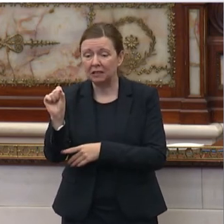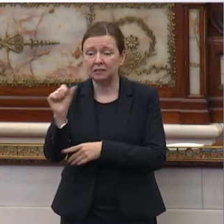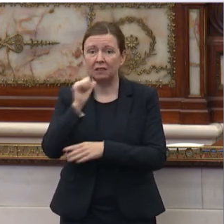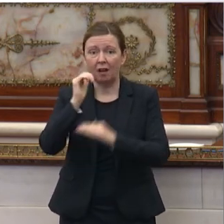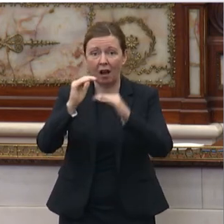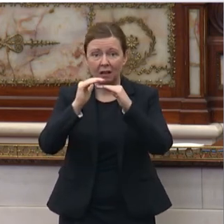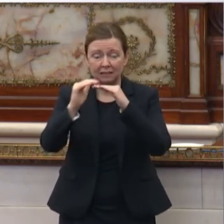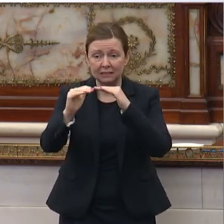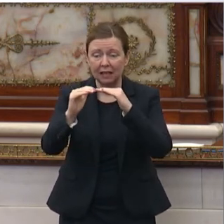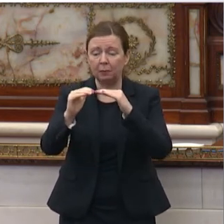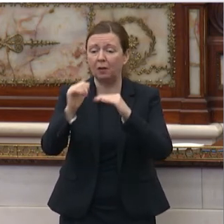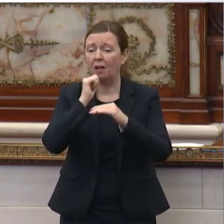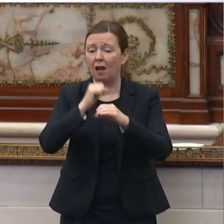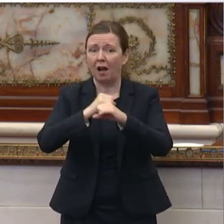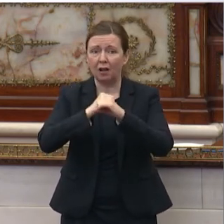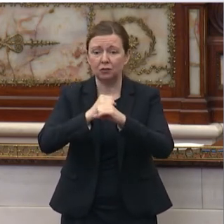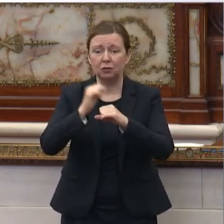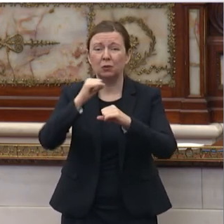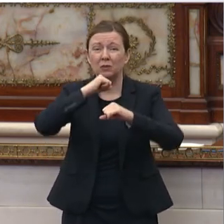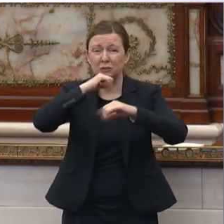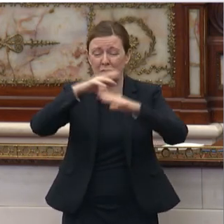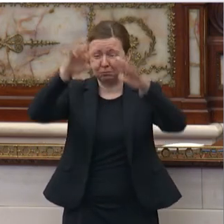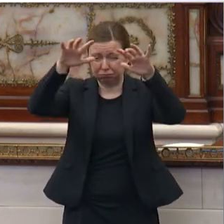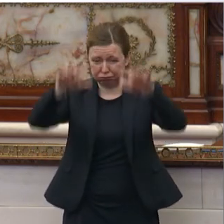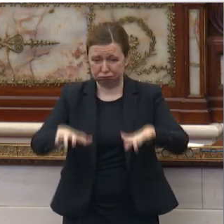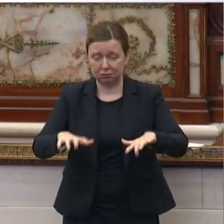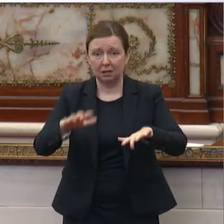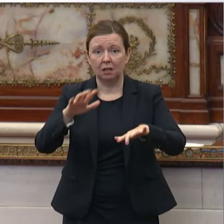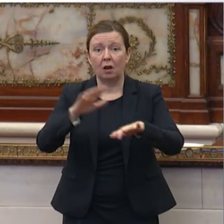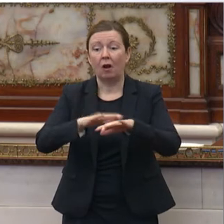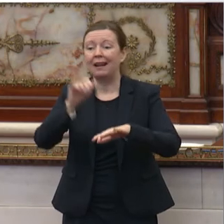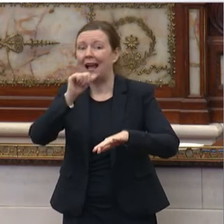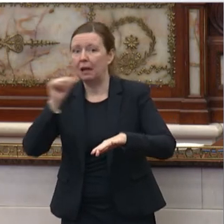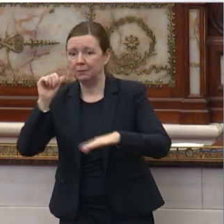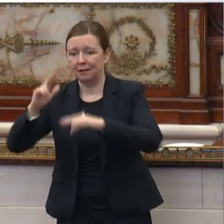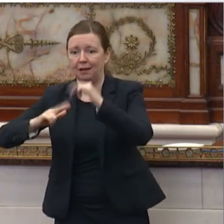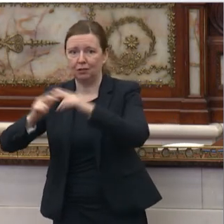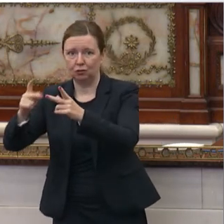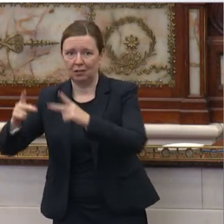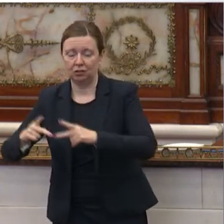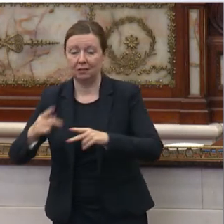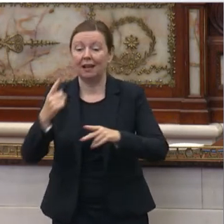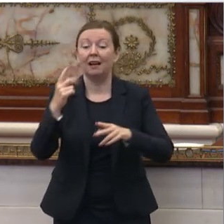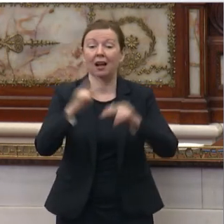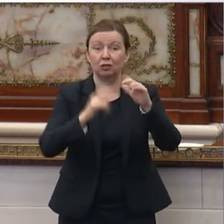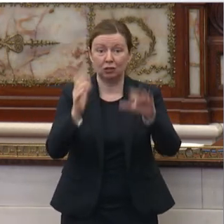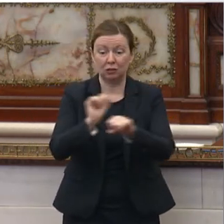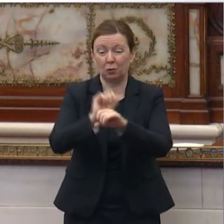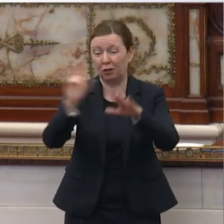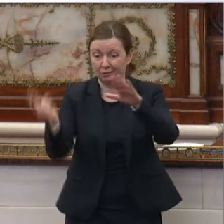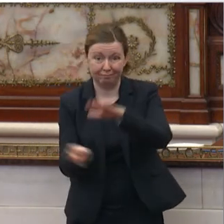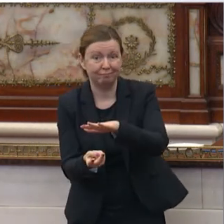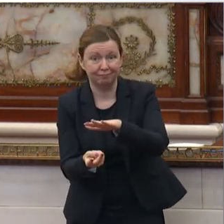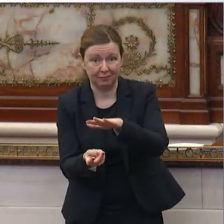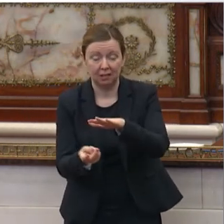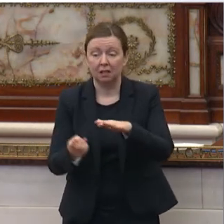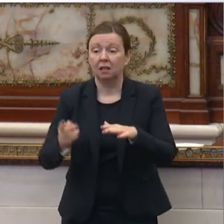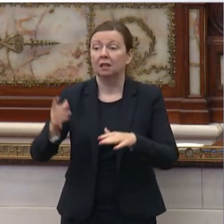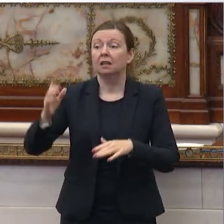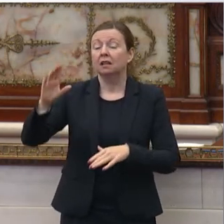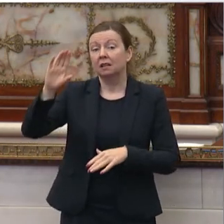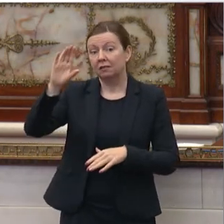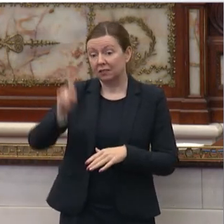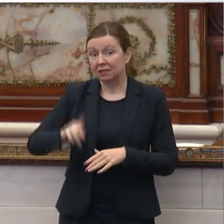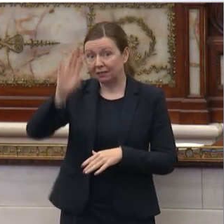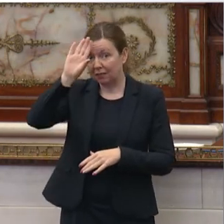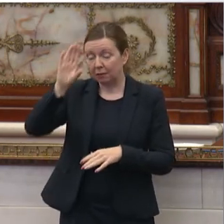unstable, unsecured dirt on an Amazon construction site. The Philadelphia Fire Department personnel were able to extract this